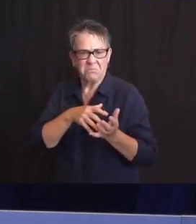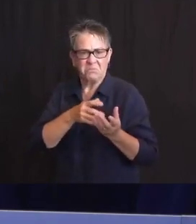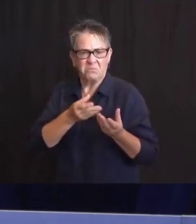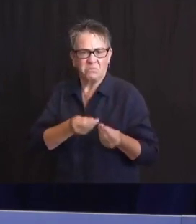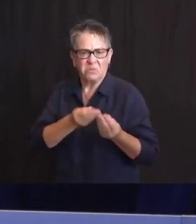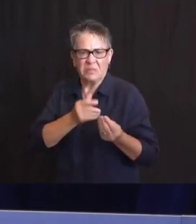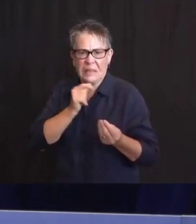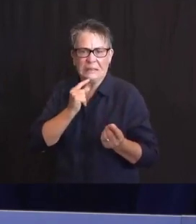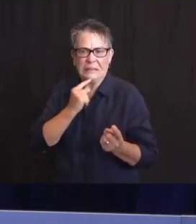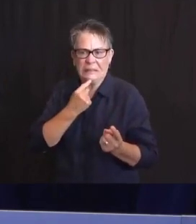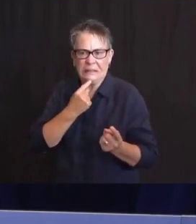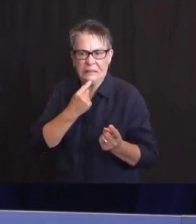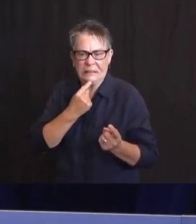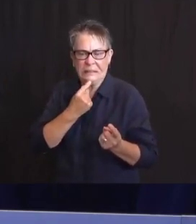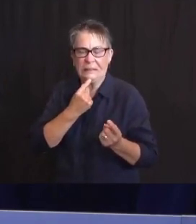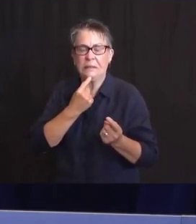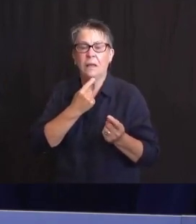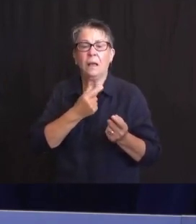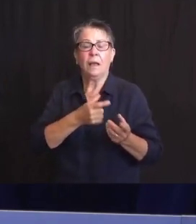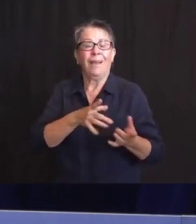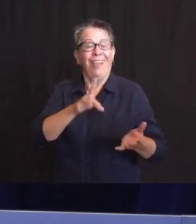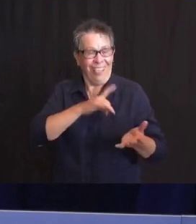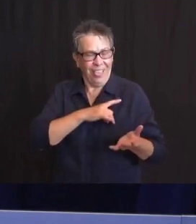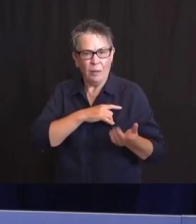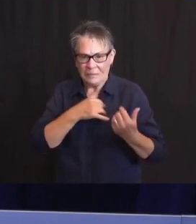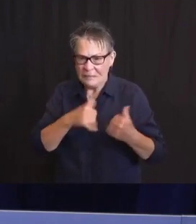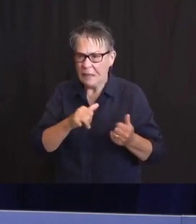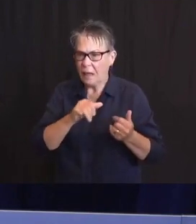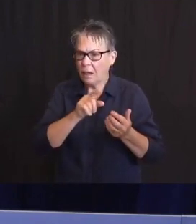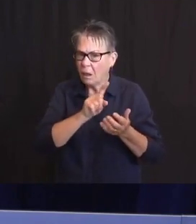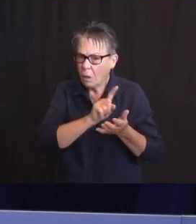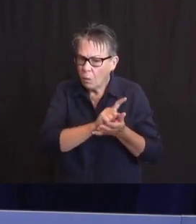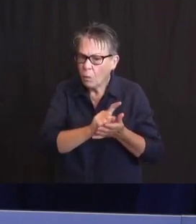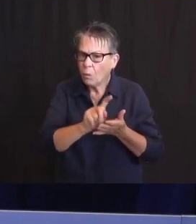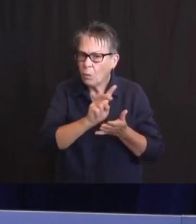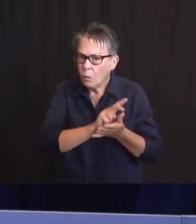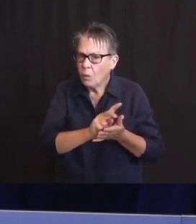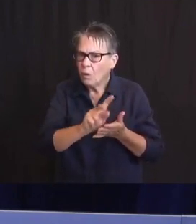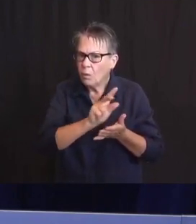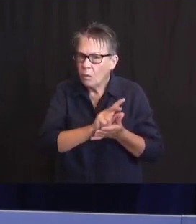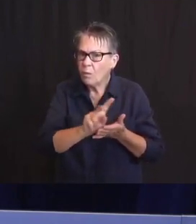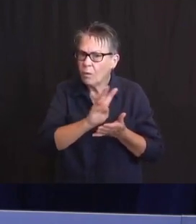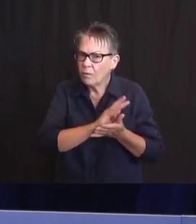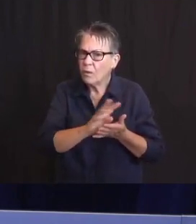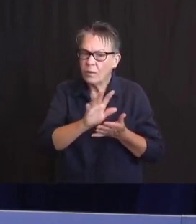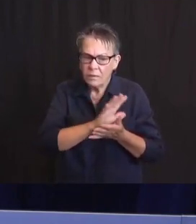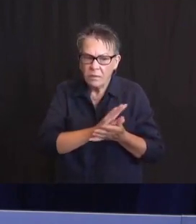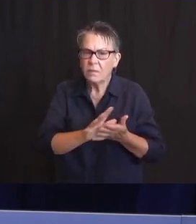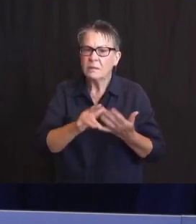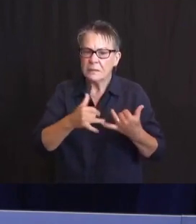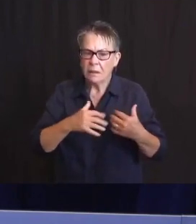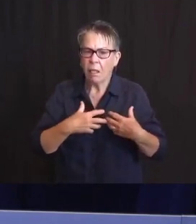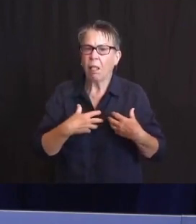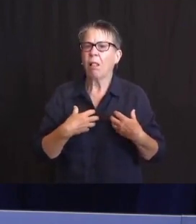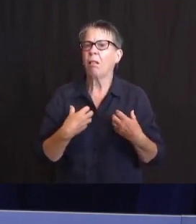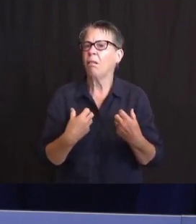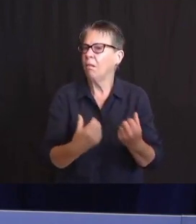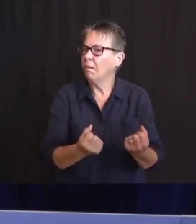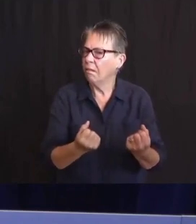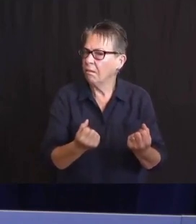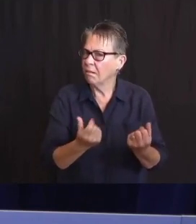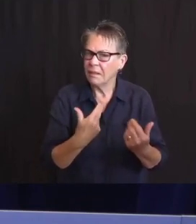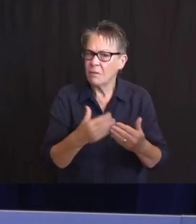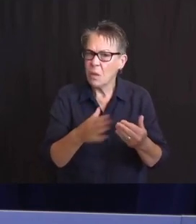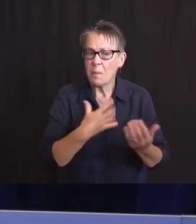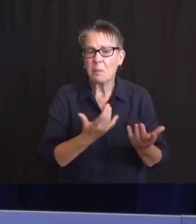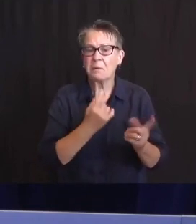of symptoms and return to usual health. 1/3 of those individuals surveyed had not returned to usual health within